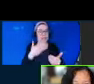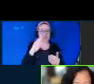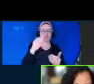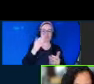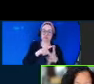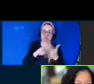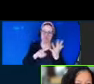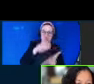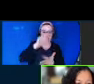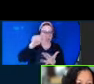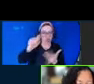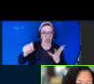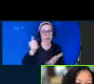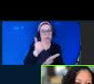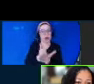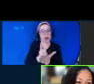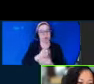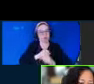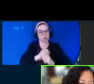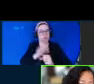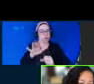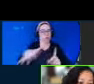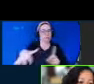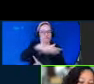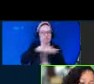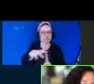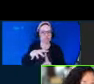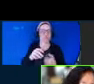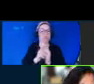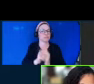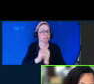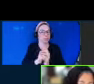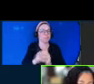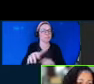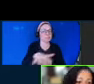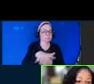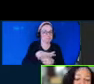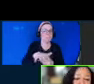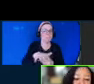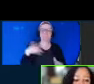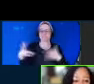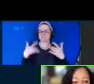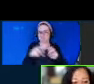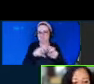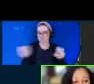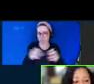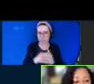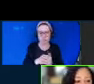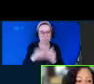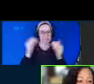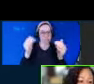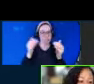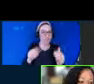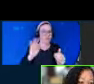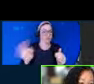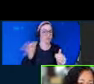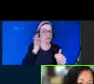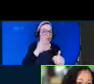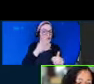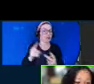our community spaces. So we will have an exciting panel, as you'll note there. We will also hear several federal and